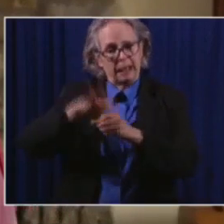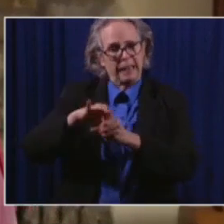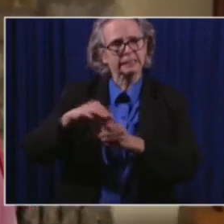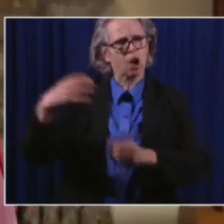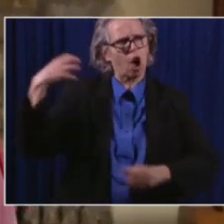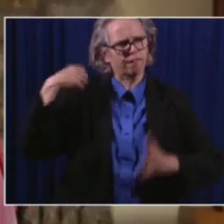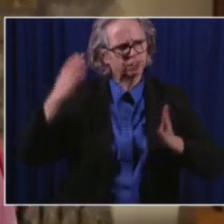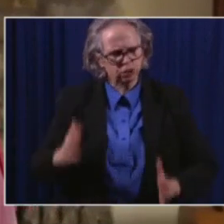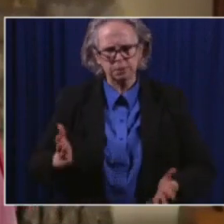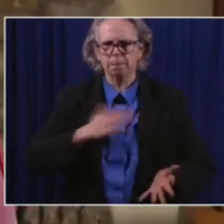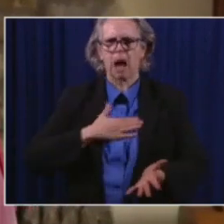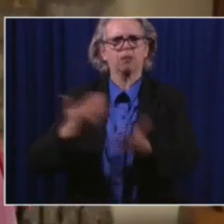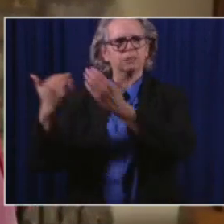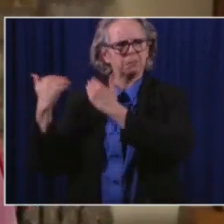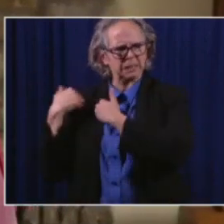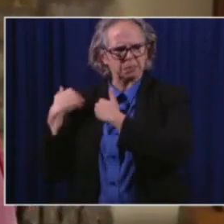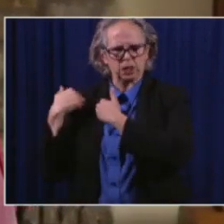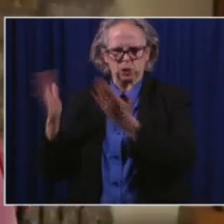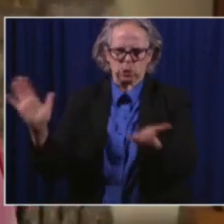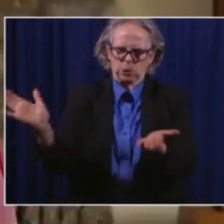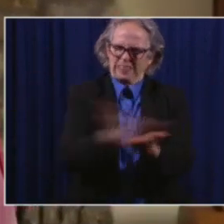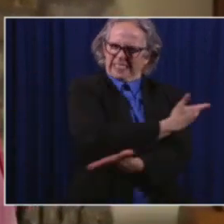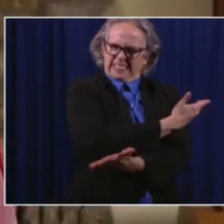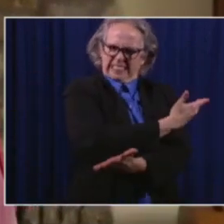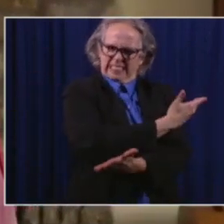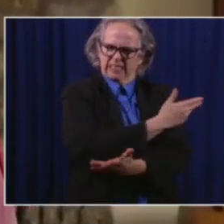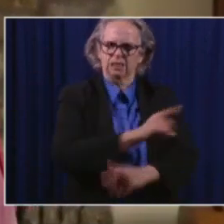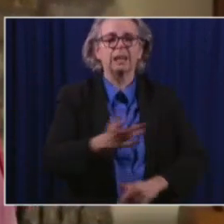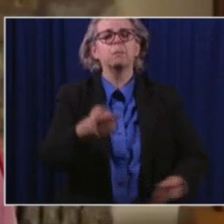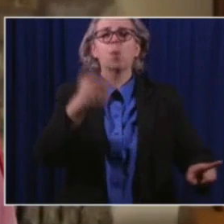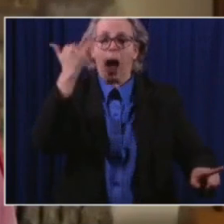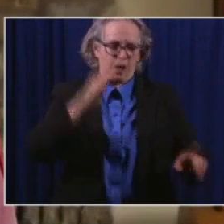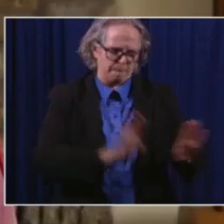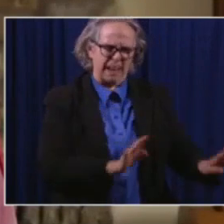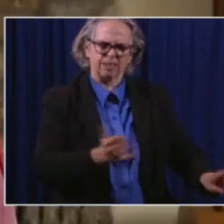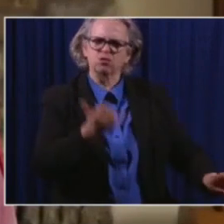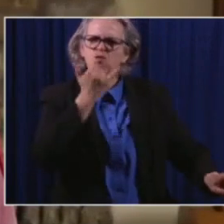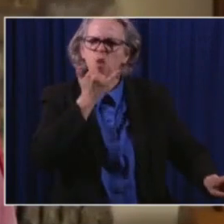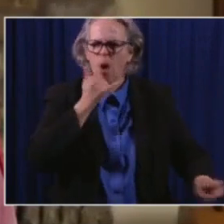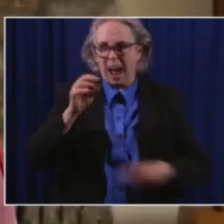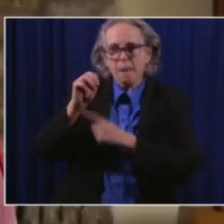and say that is wrong. It's wrong morally. It's wrong legally.